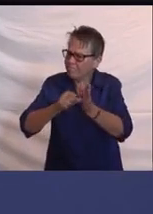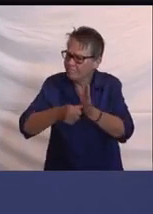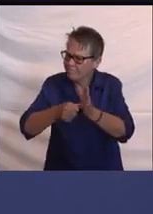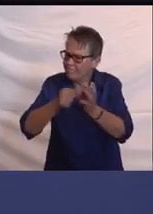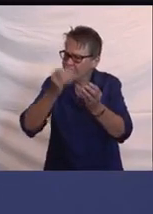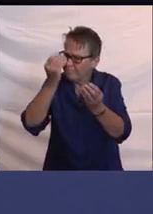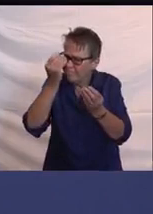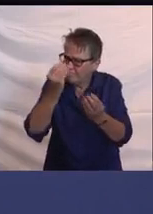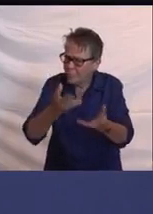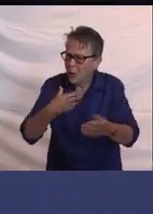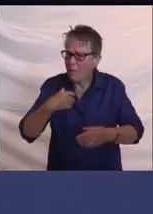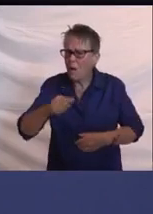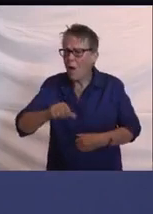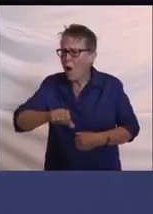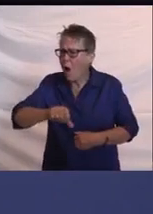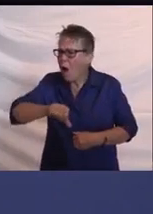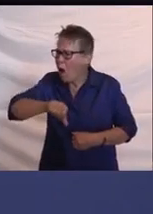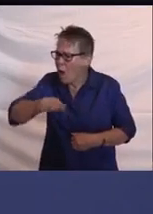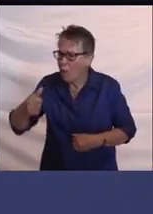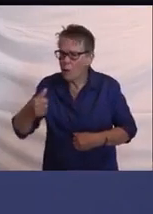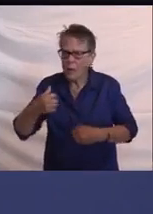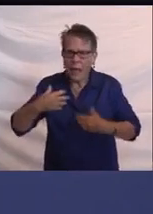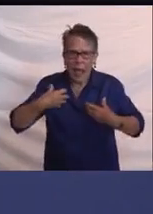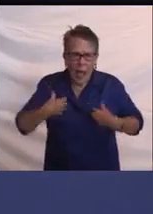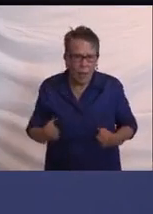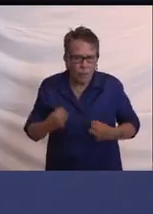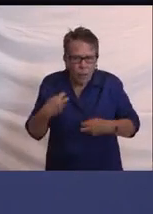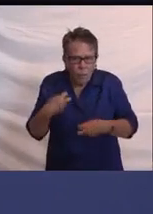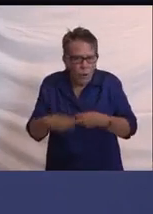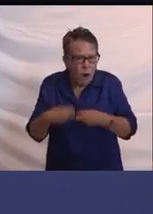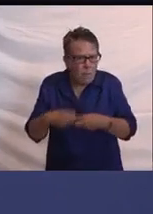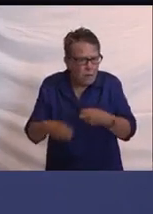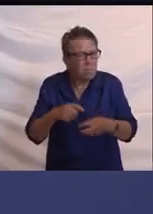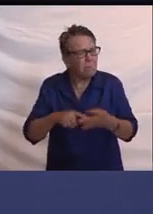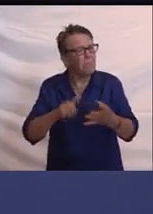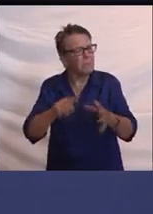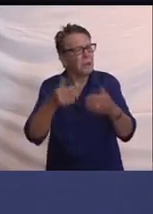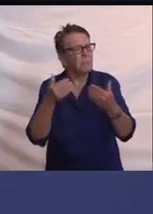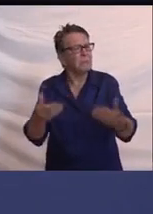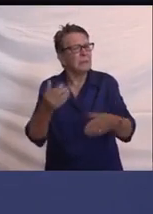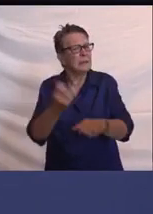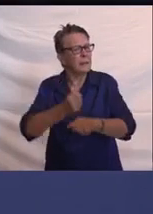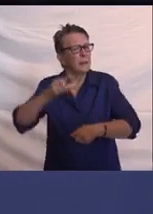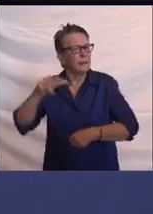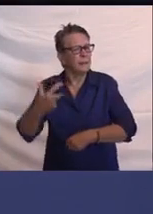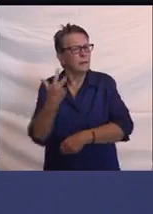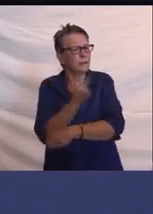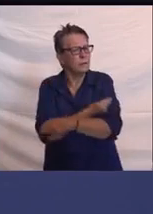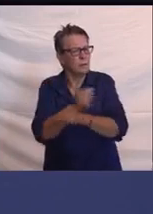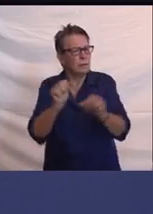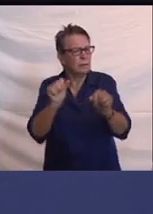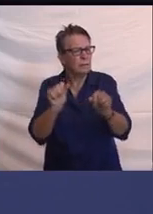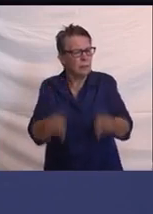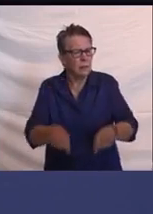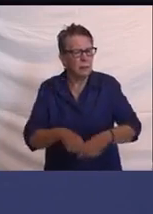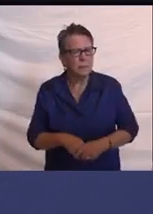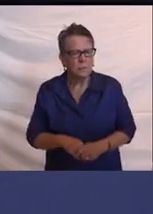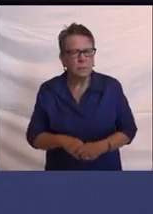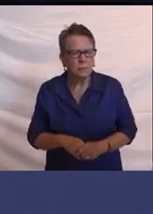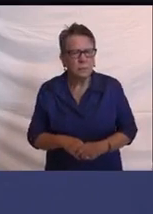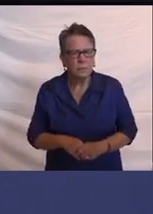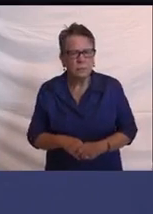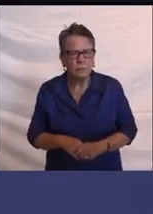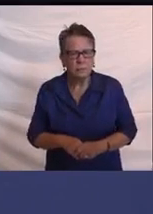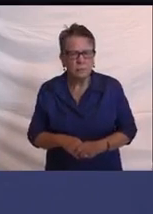my daily report, as the governor shared, our hospitals reported 1,137 hospitalizations of